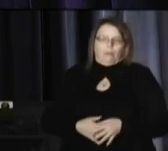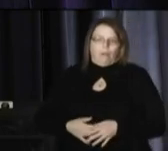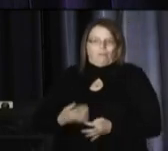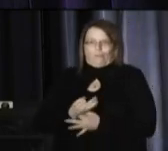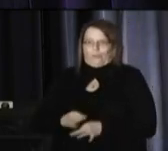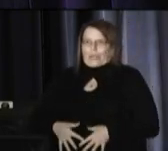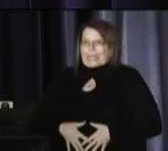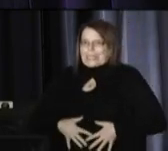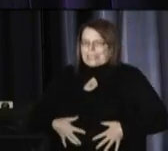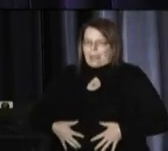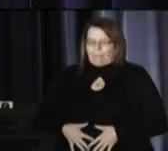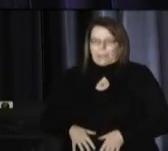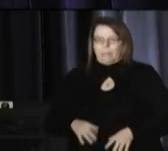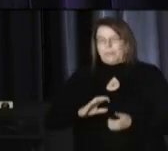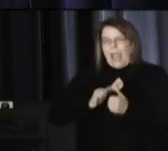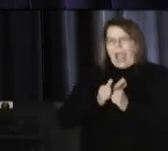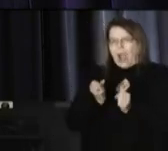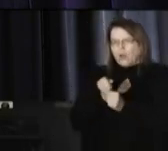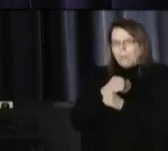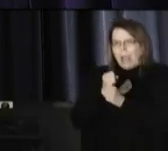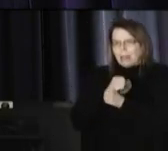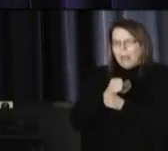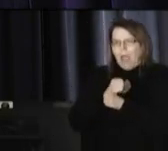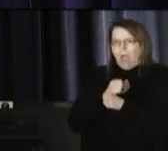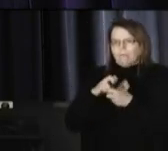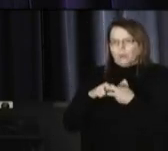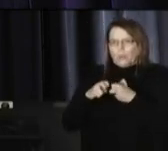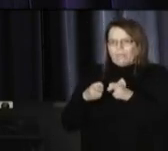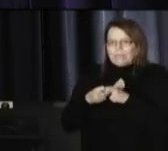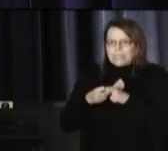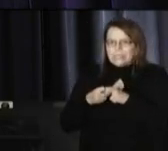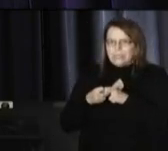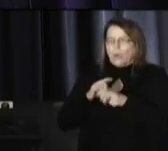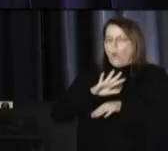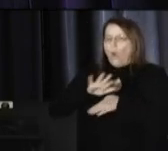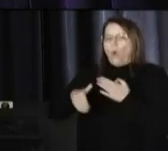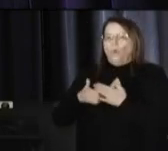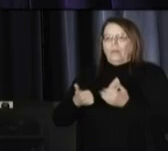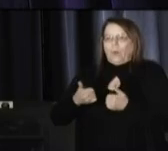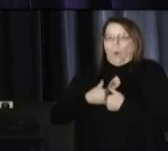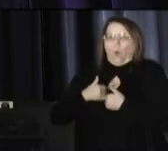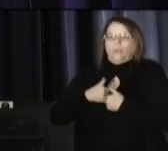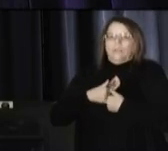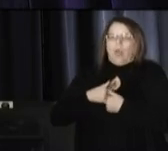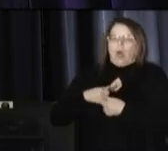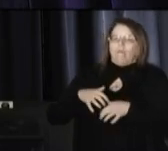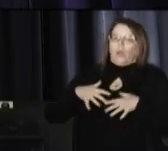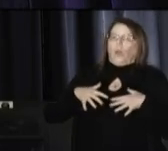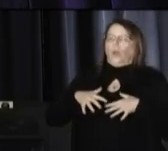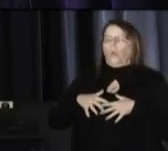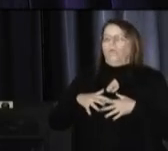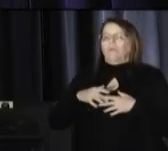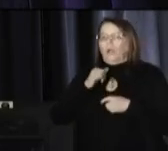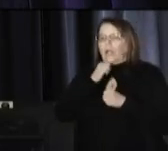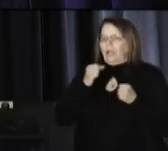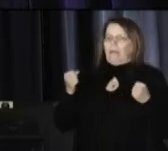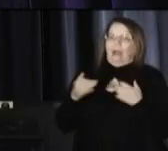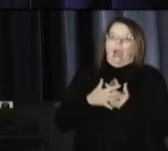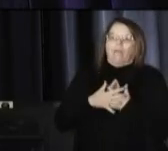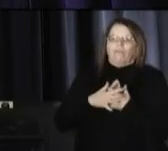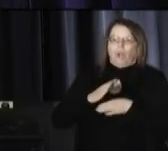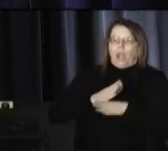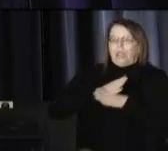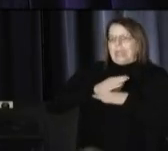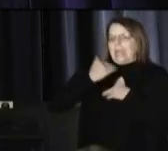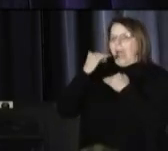do you make love to a physicist? With your whole self, quivering, lush, unafraid. Thank